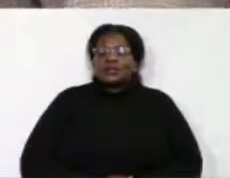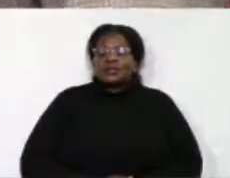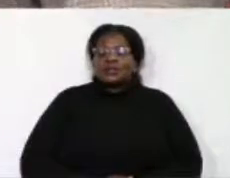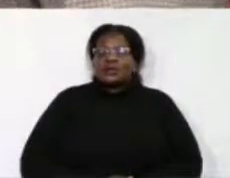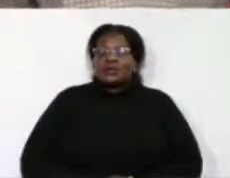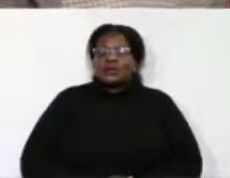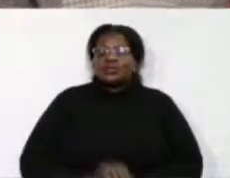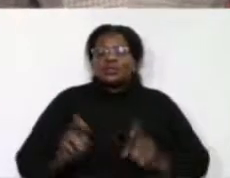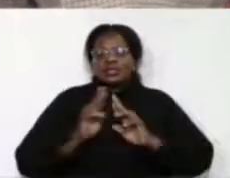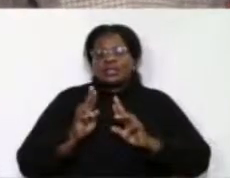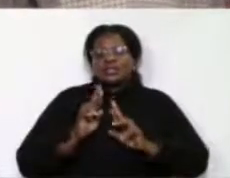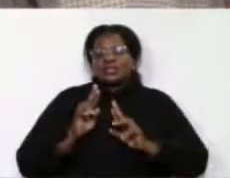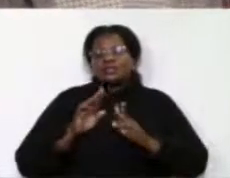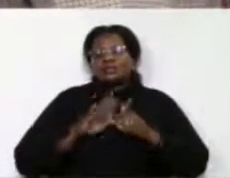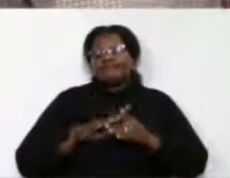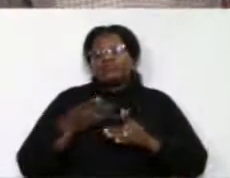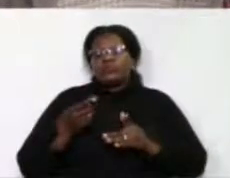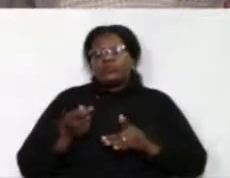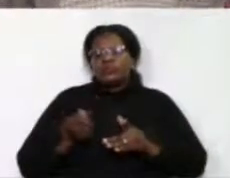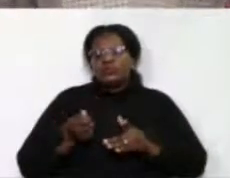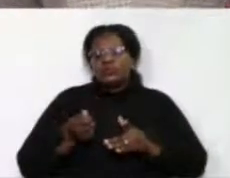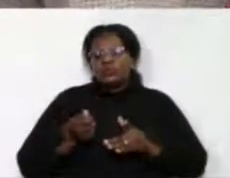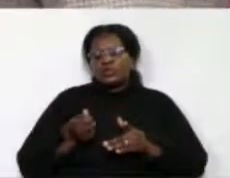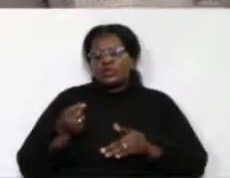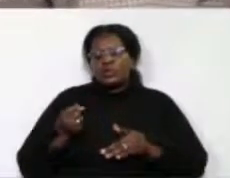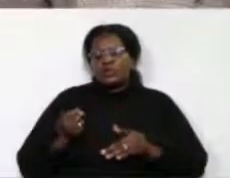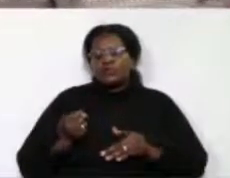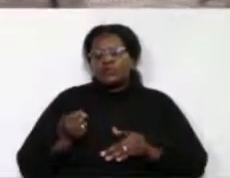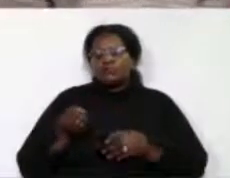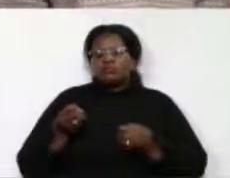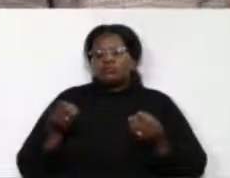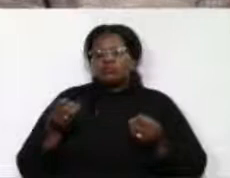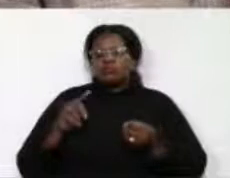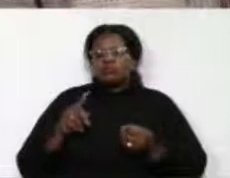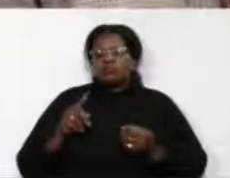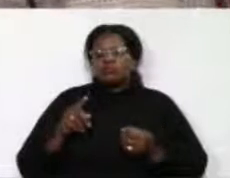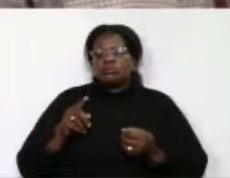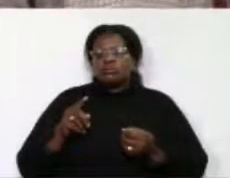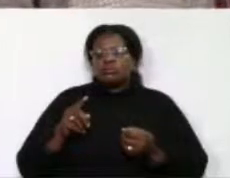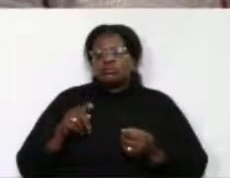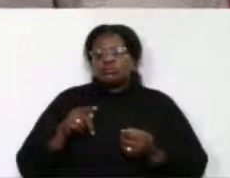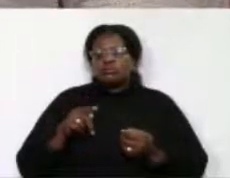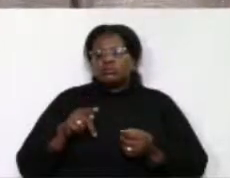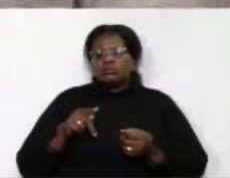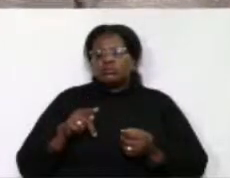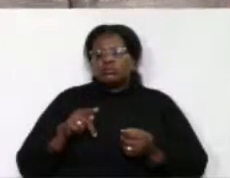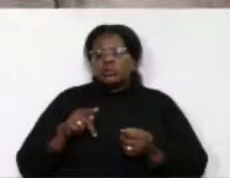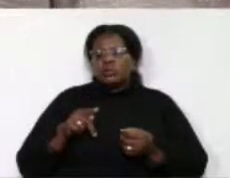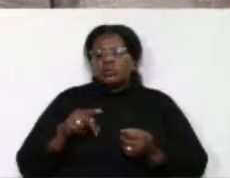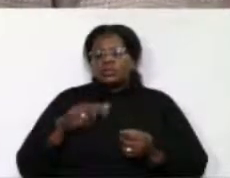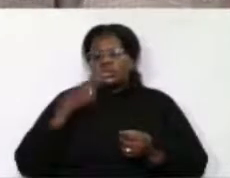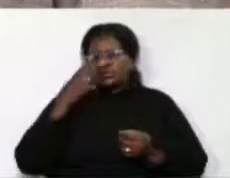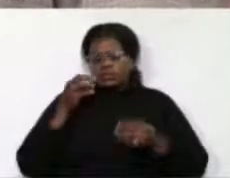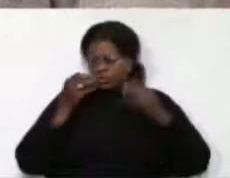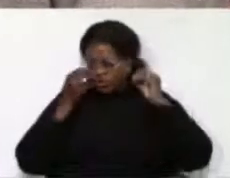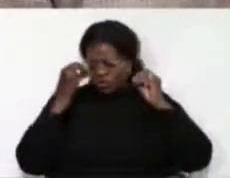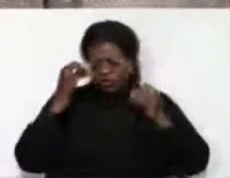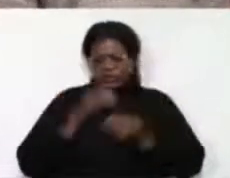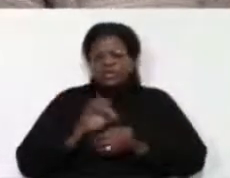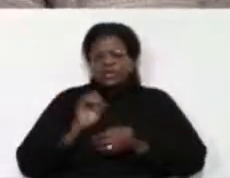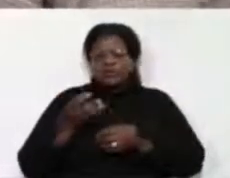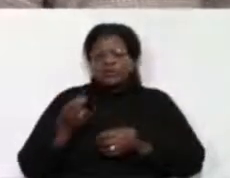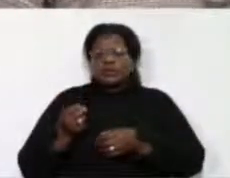calculating food and overheads and profit, I did it this afternoon myself, from what I know, and it looks very complicated. If we still have time, I'll go